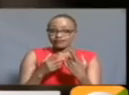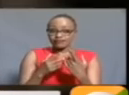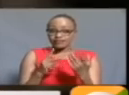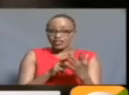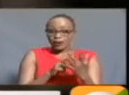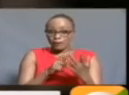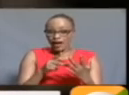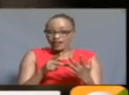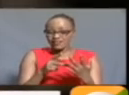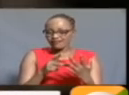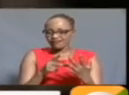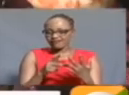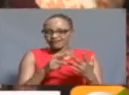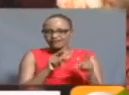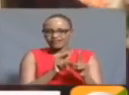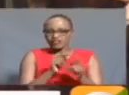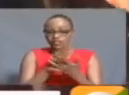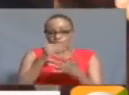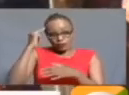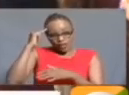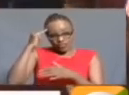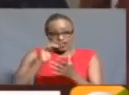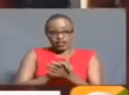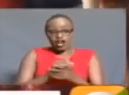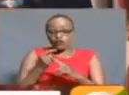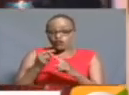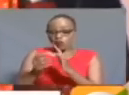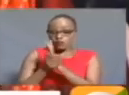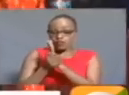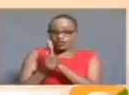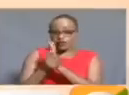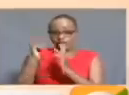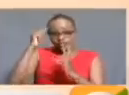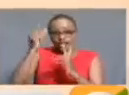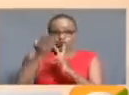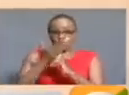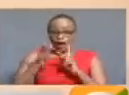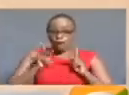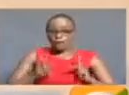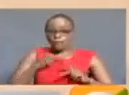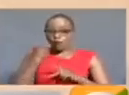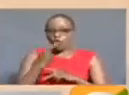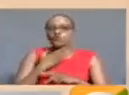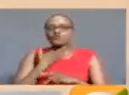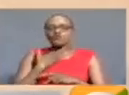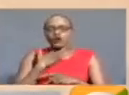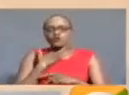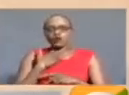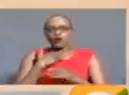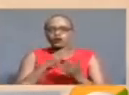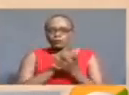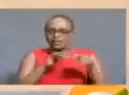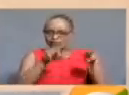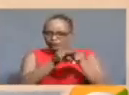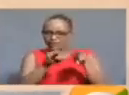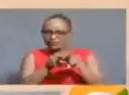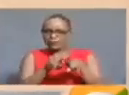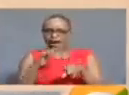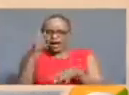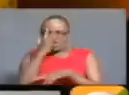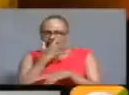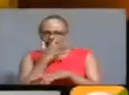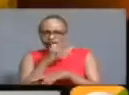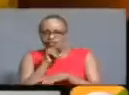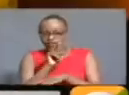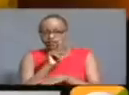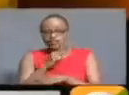Like you start turning pink. Kulingana na wataalamu wa kisaikolojia, watu wanaotamani mno kufanana na wengine, ima kidesturi